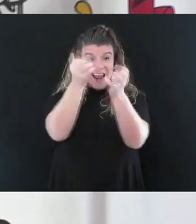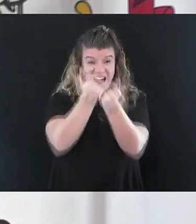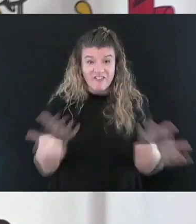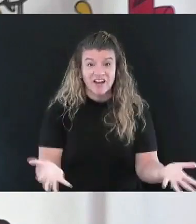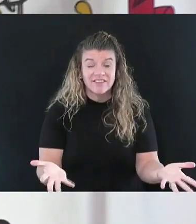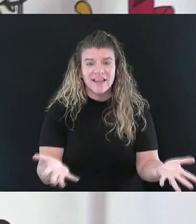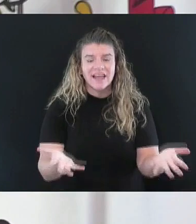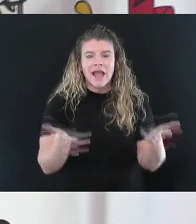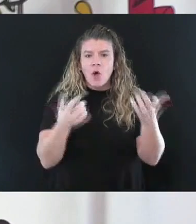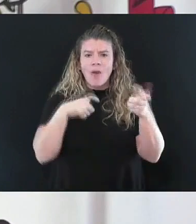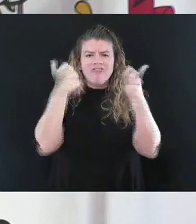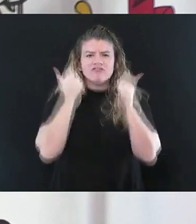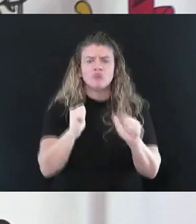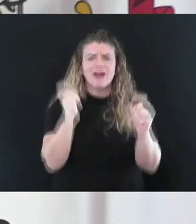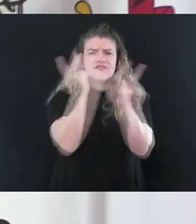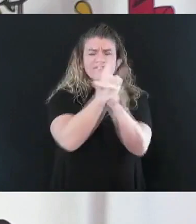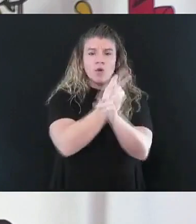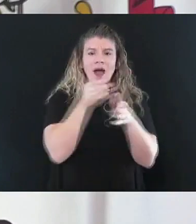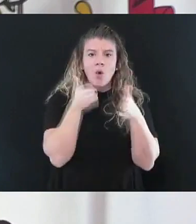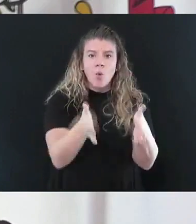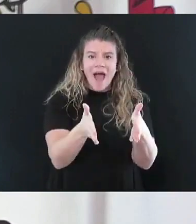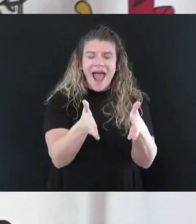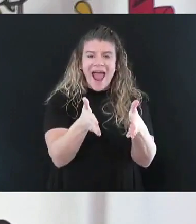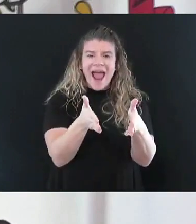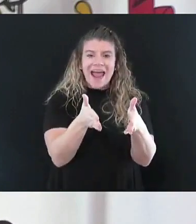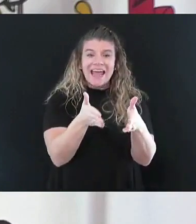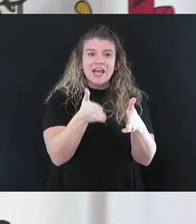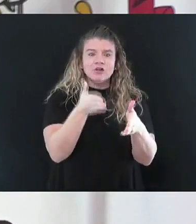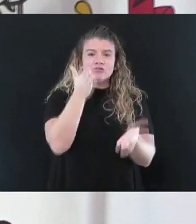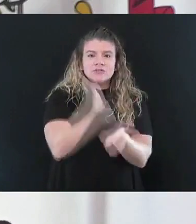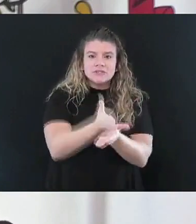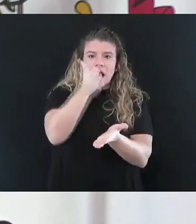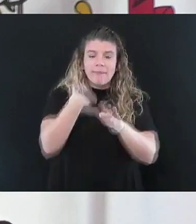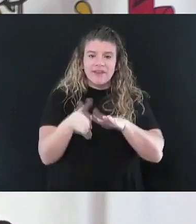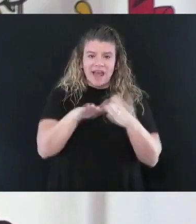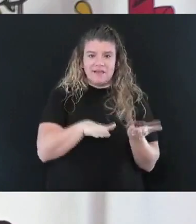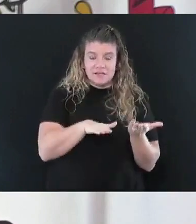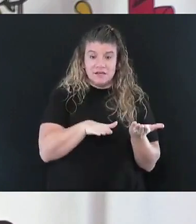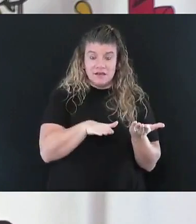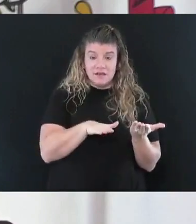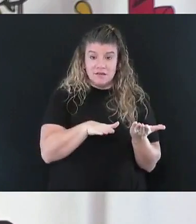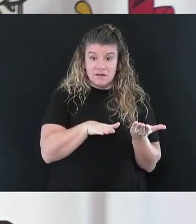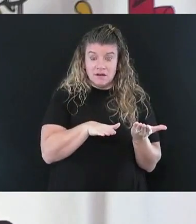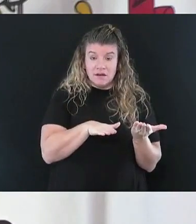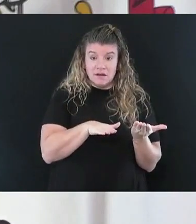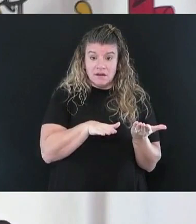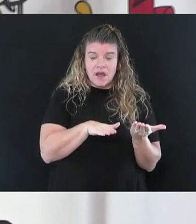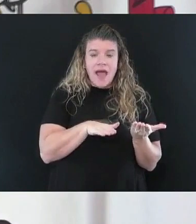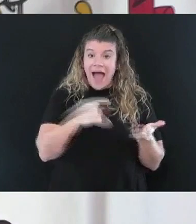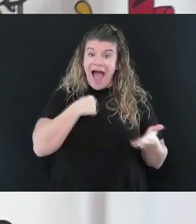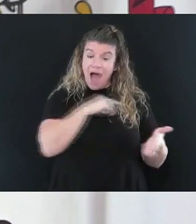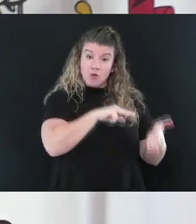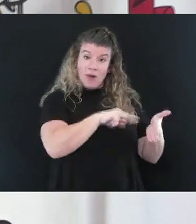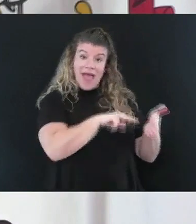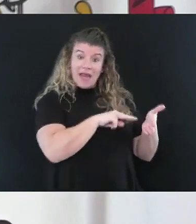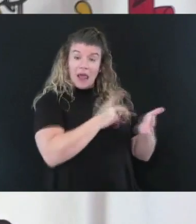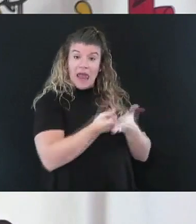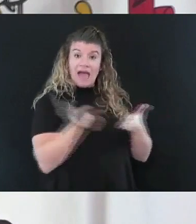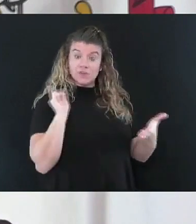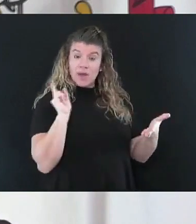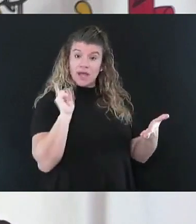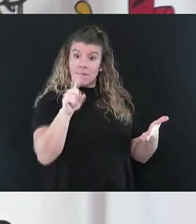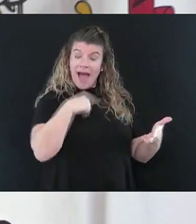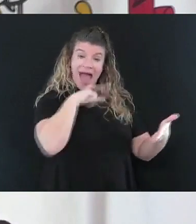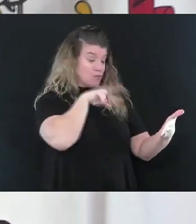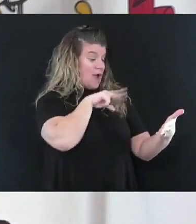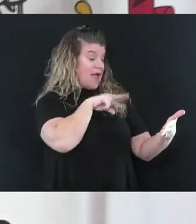to find a way to keep these people from dying. Now, I read to you the other day, and I'm not going to do it today, but I read